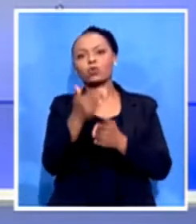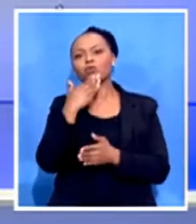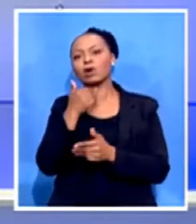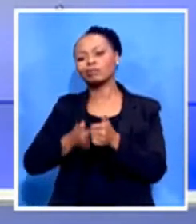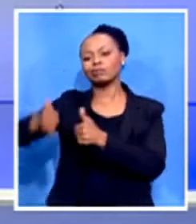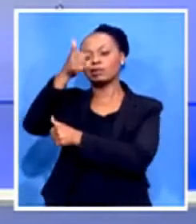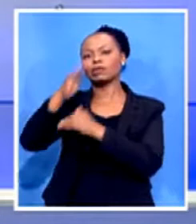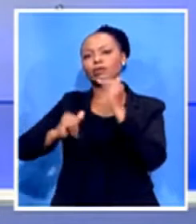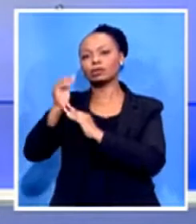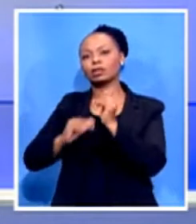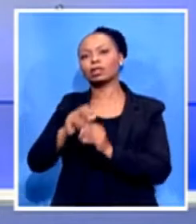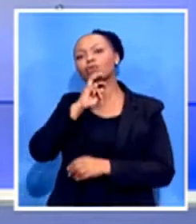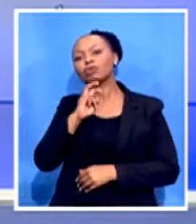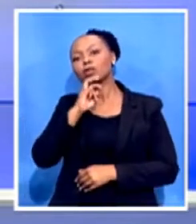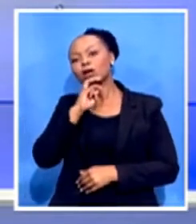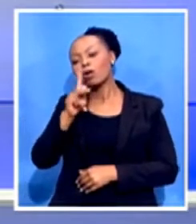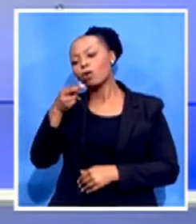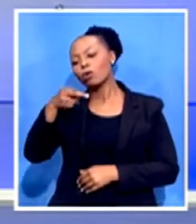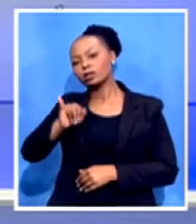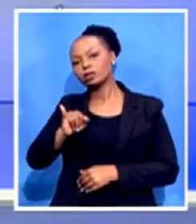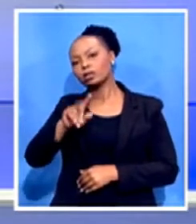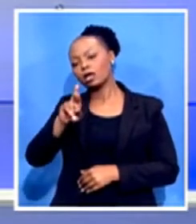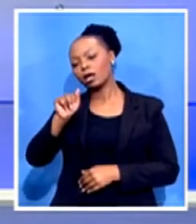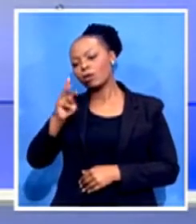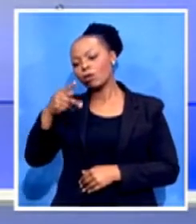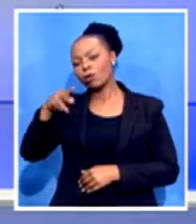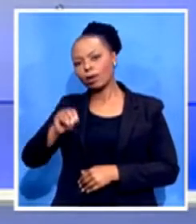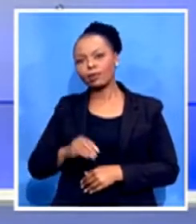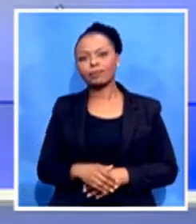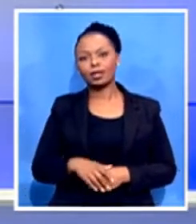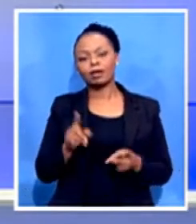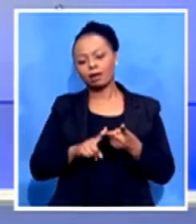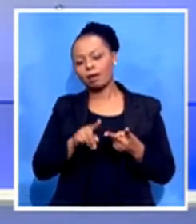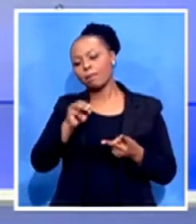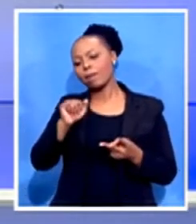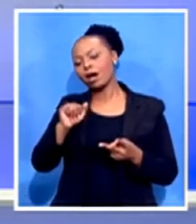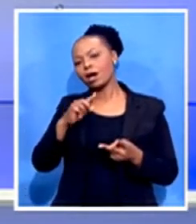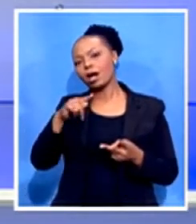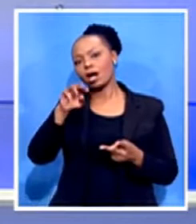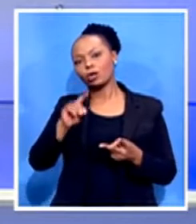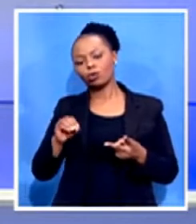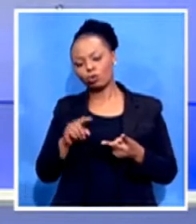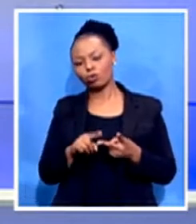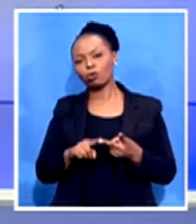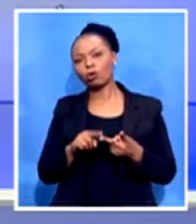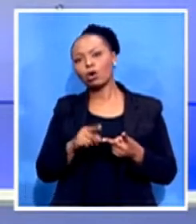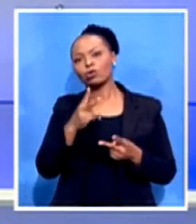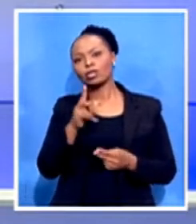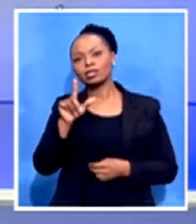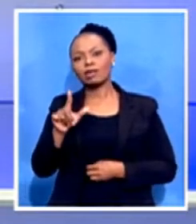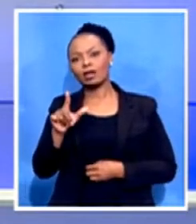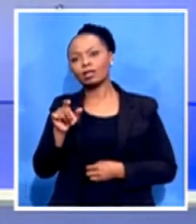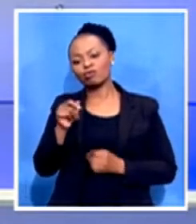Ramokgopa. The Musina-Makhado Special Economic Zone is just one of 27 in the country expected to help bolster